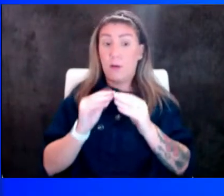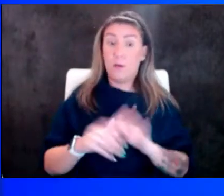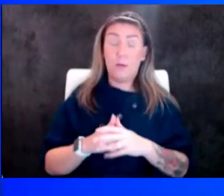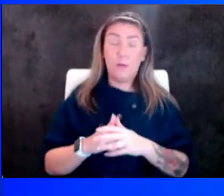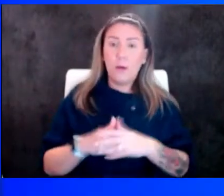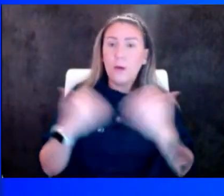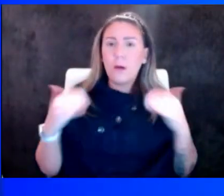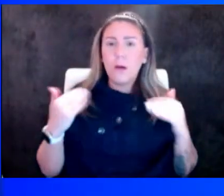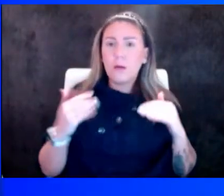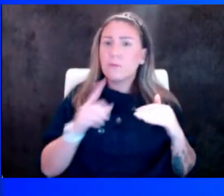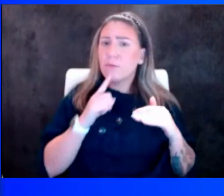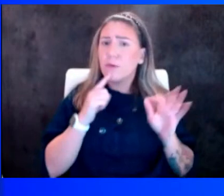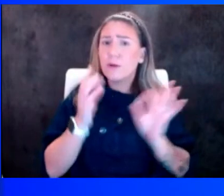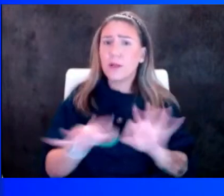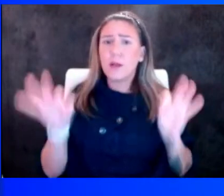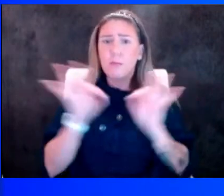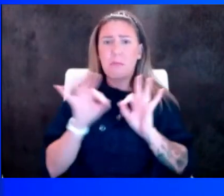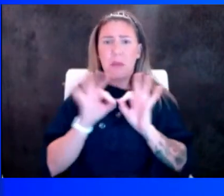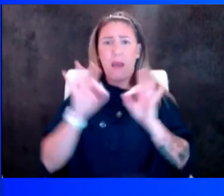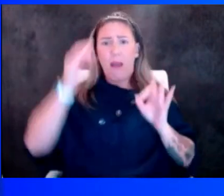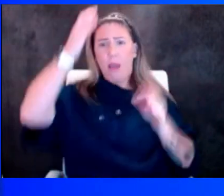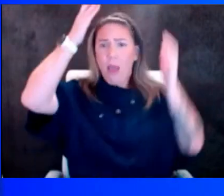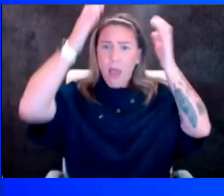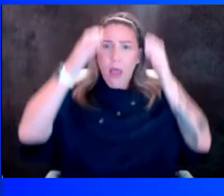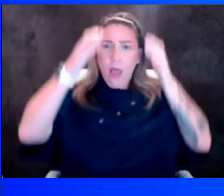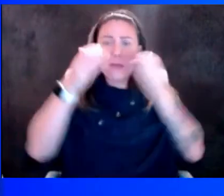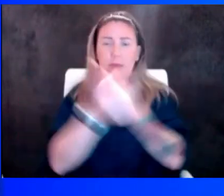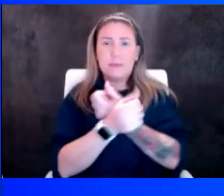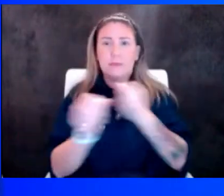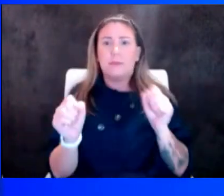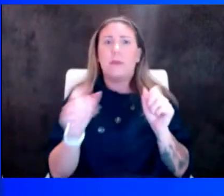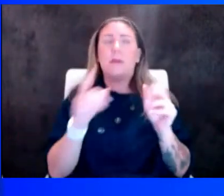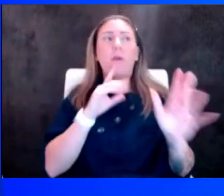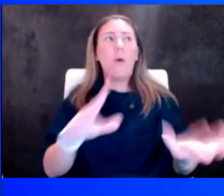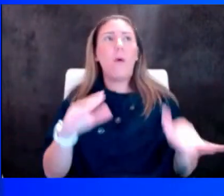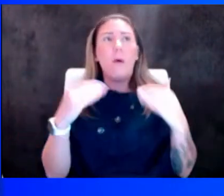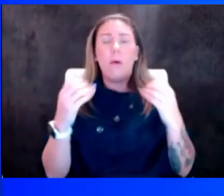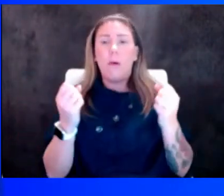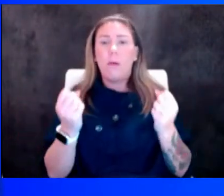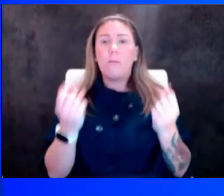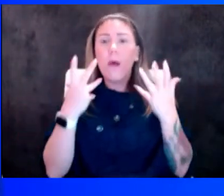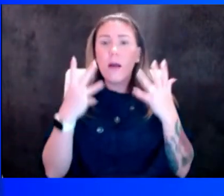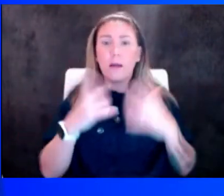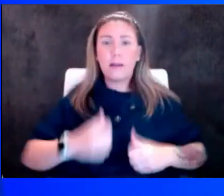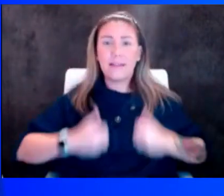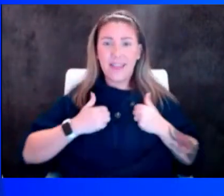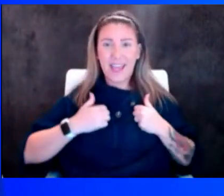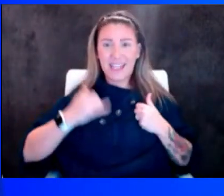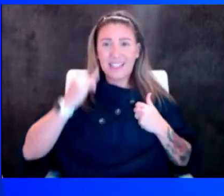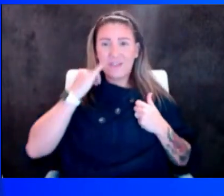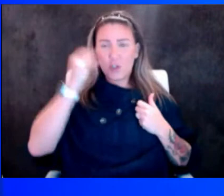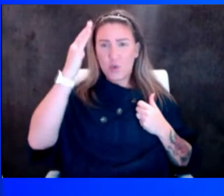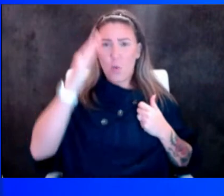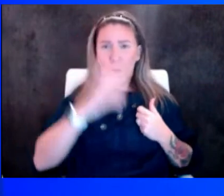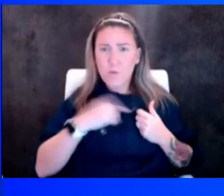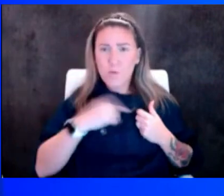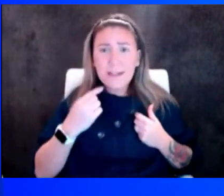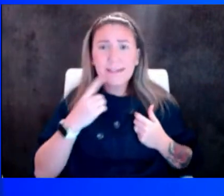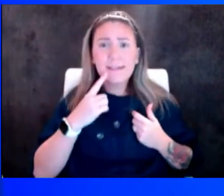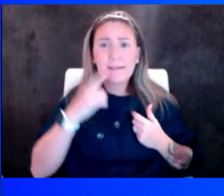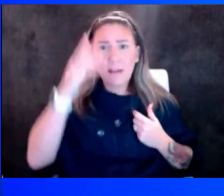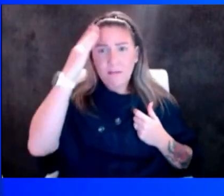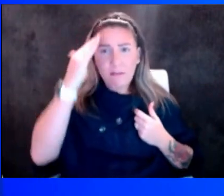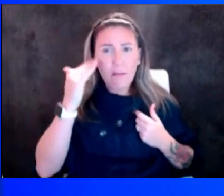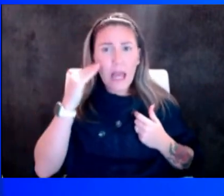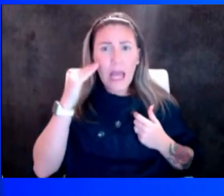mean, helmets have saved countless lives. If you have a helmet on, your risk of head injury is so much lower. And so we know that those